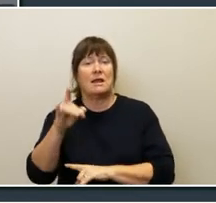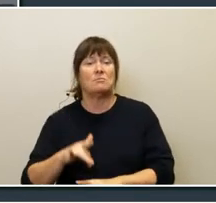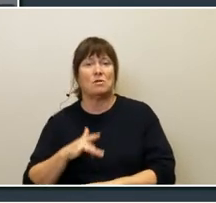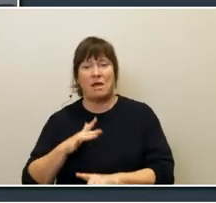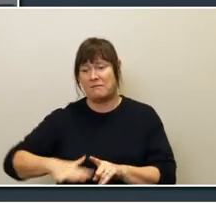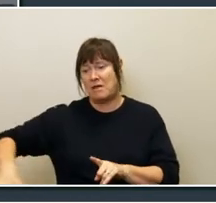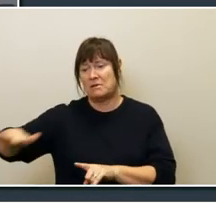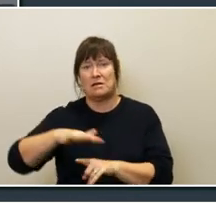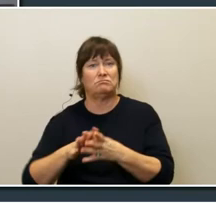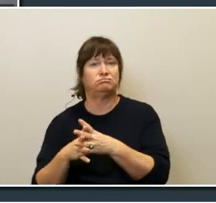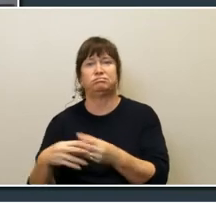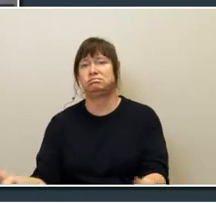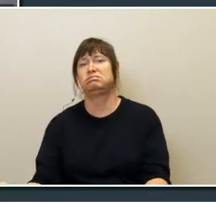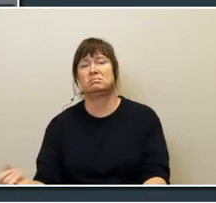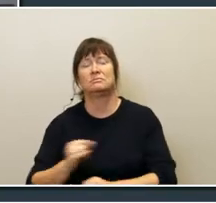tragic."